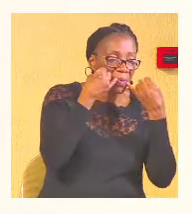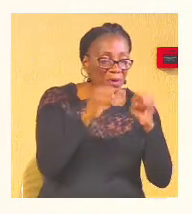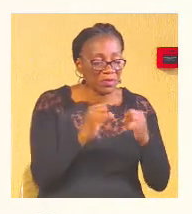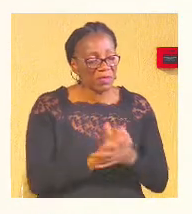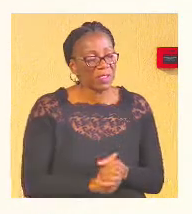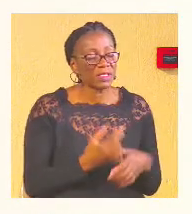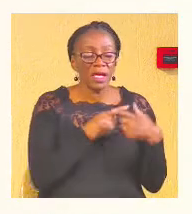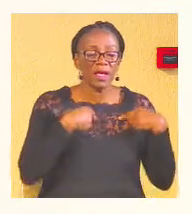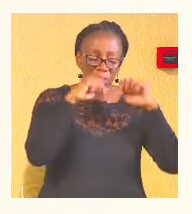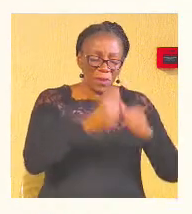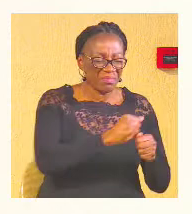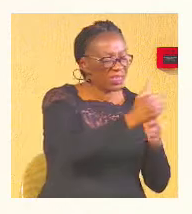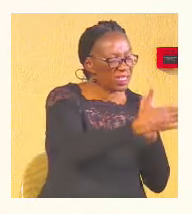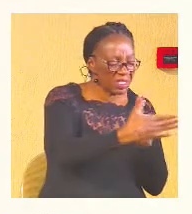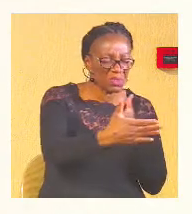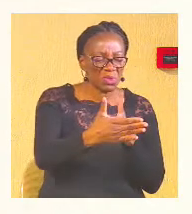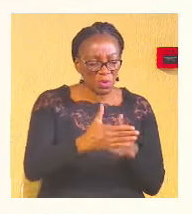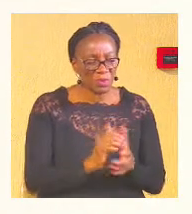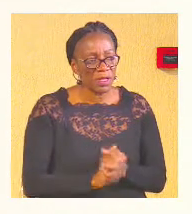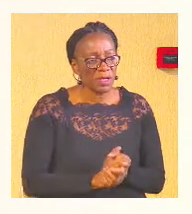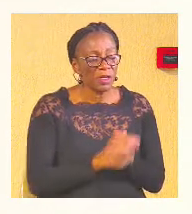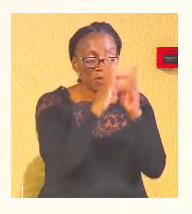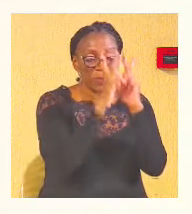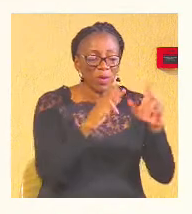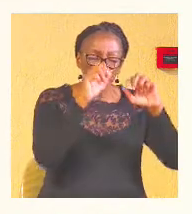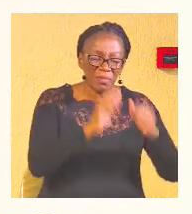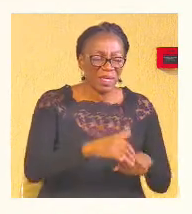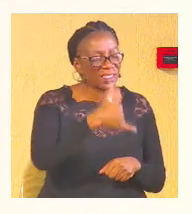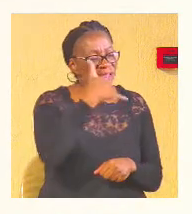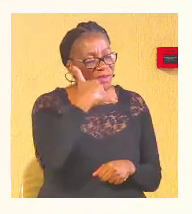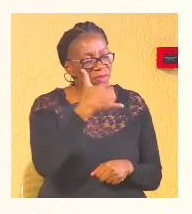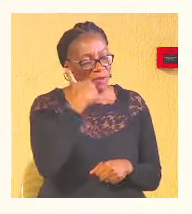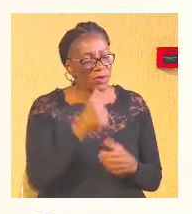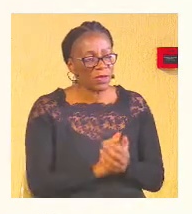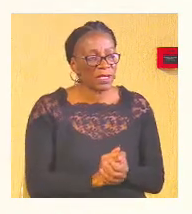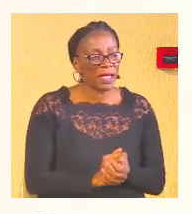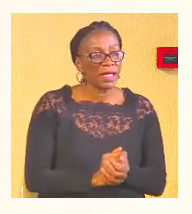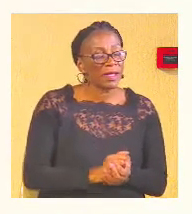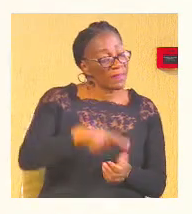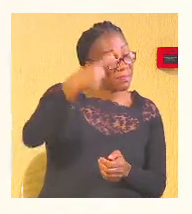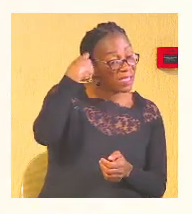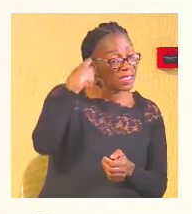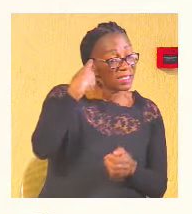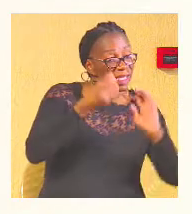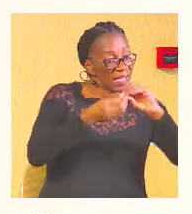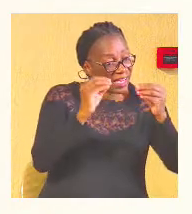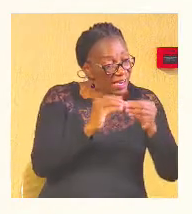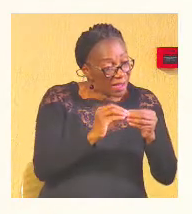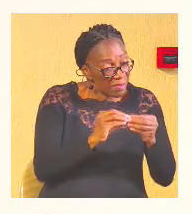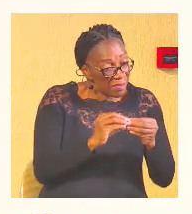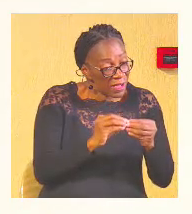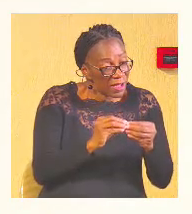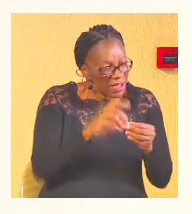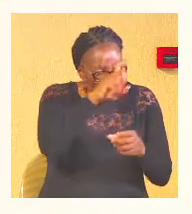infodemic as aggressively as we must in order to ensure that our people get only authenticated information that is able